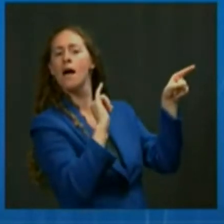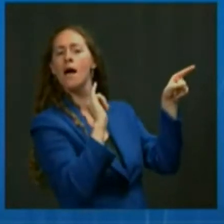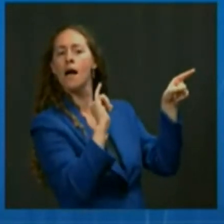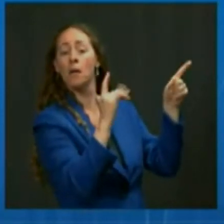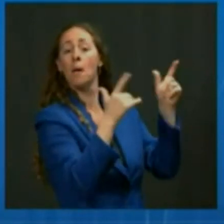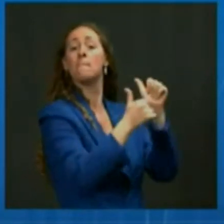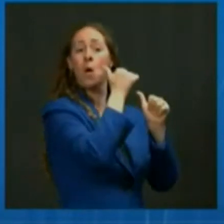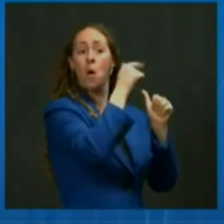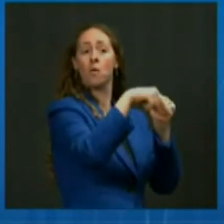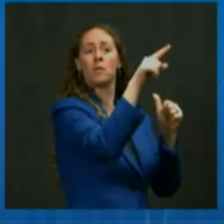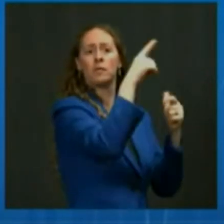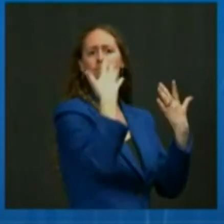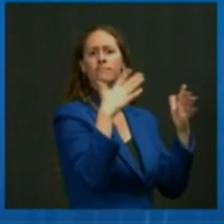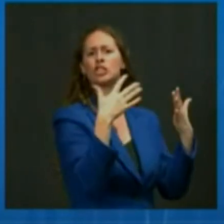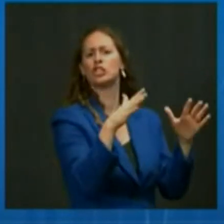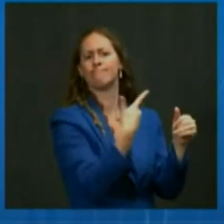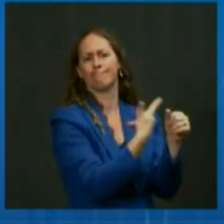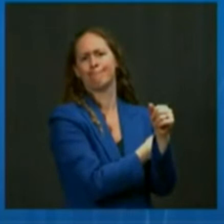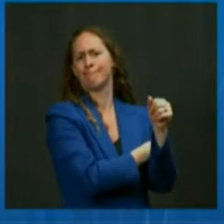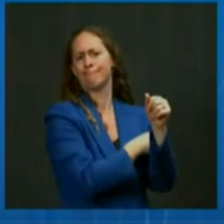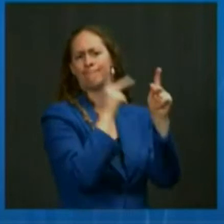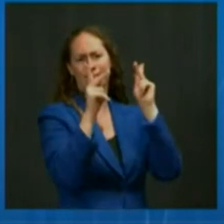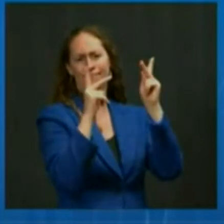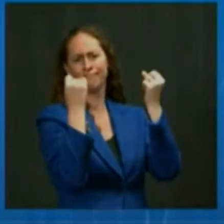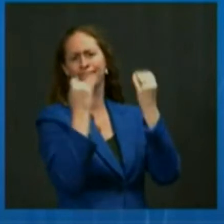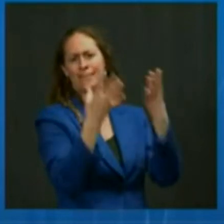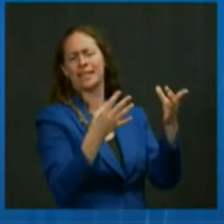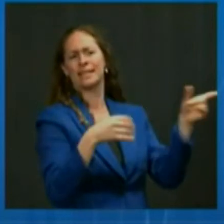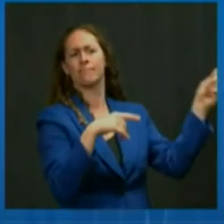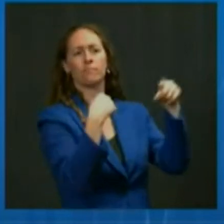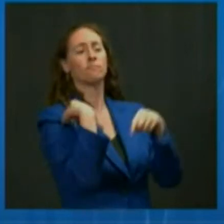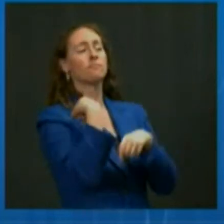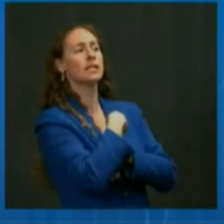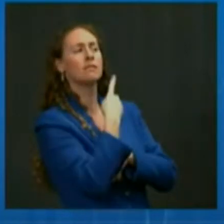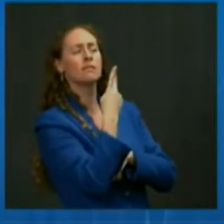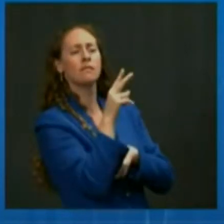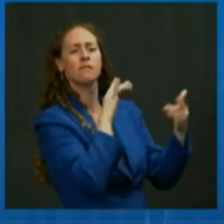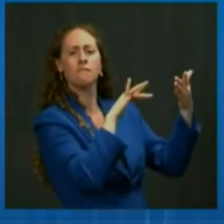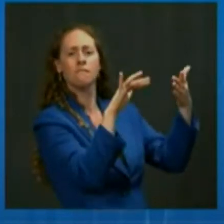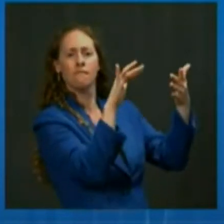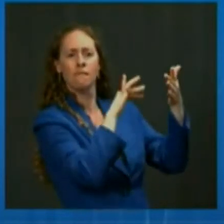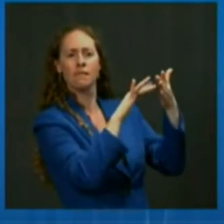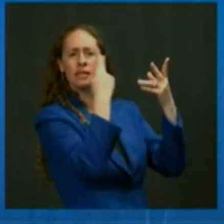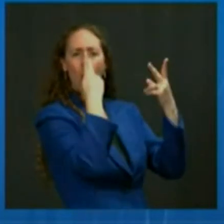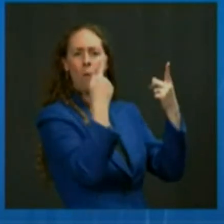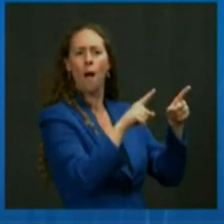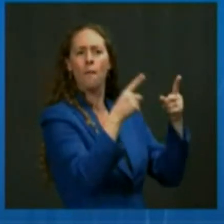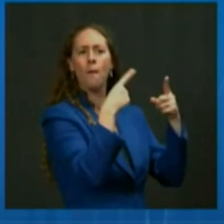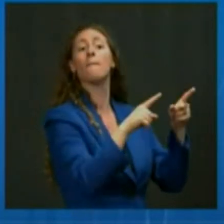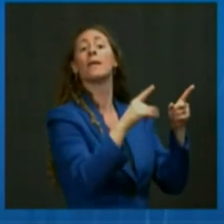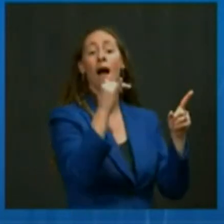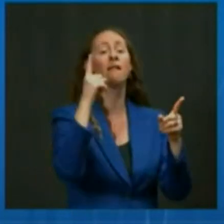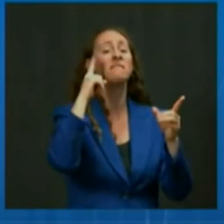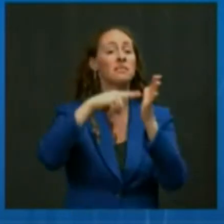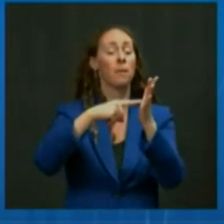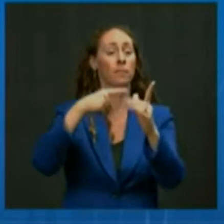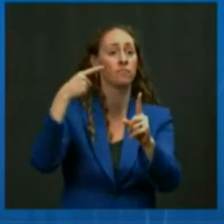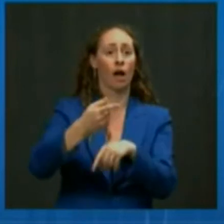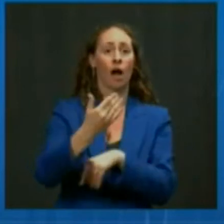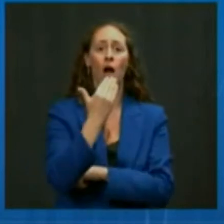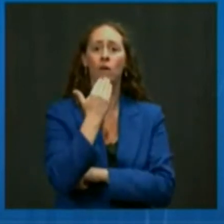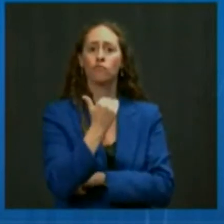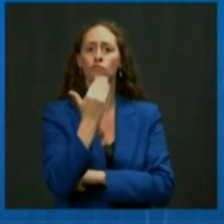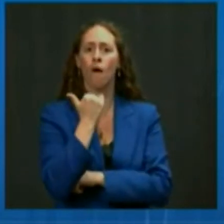seeing from our international colleagues, specifically and especially Israel, have demonstrated a worsening